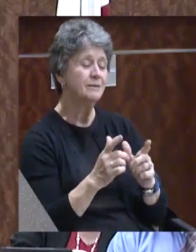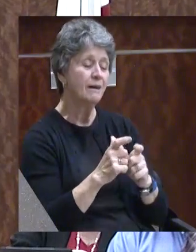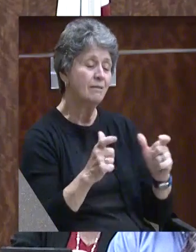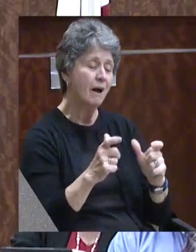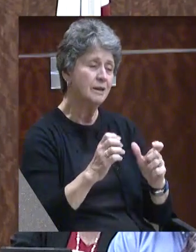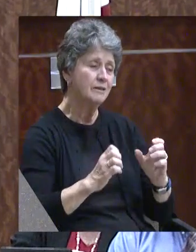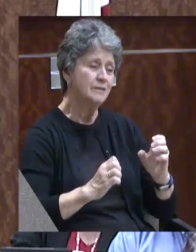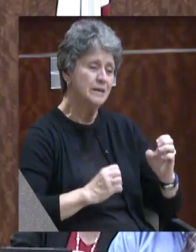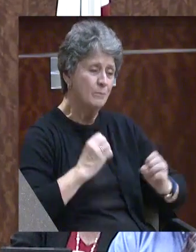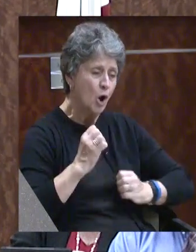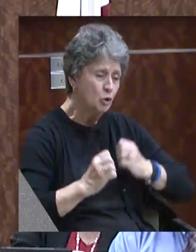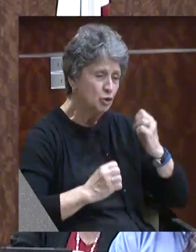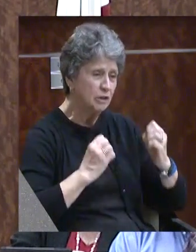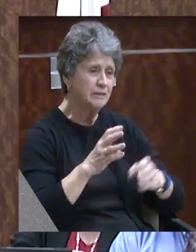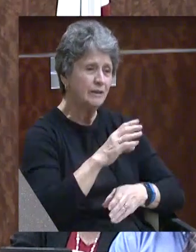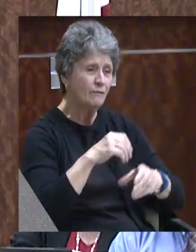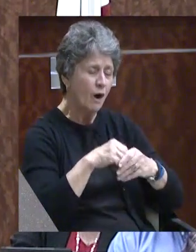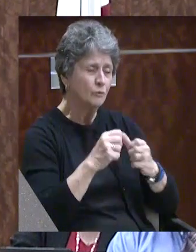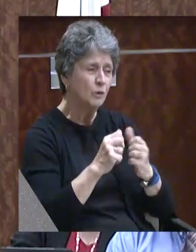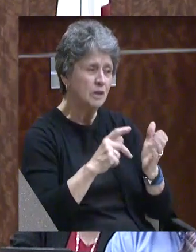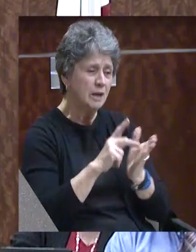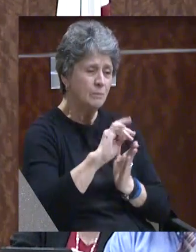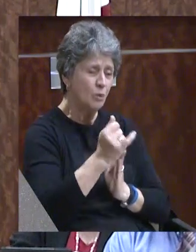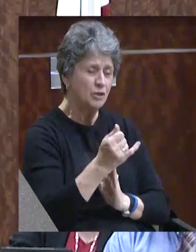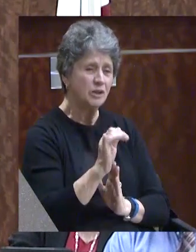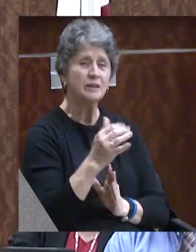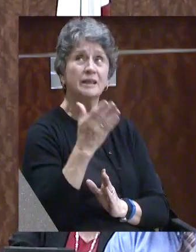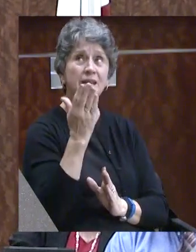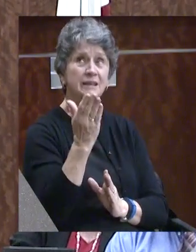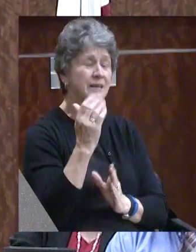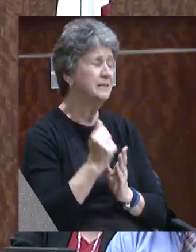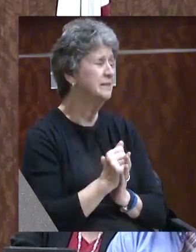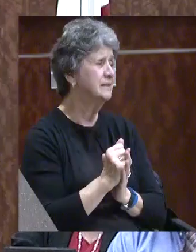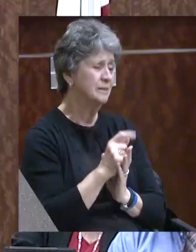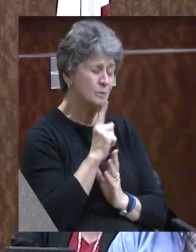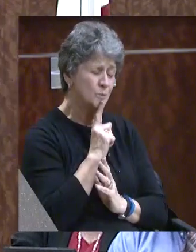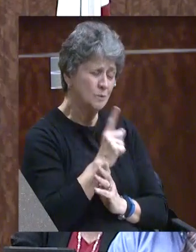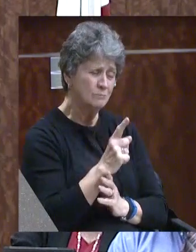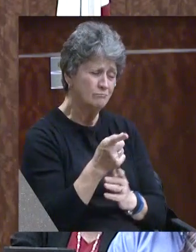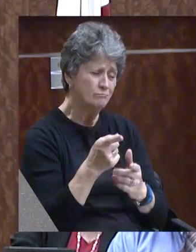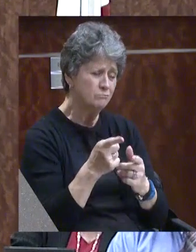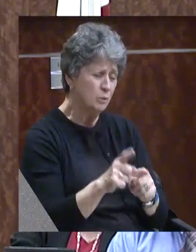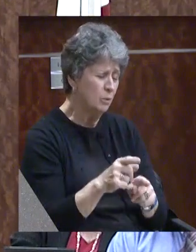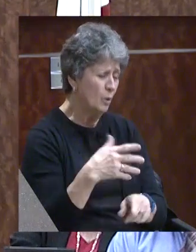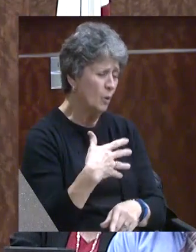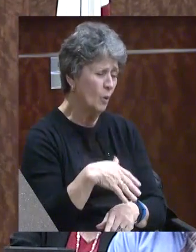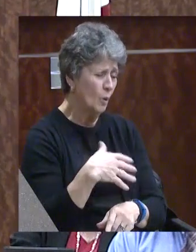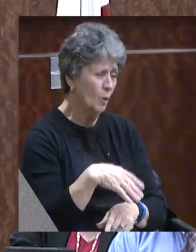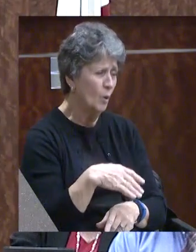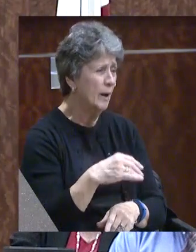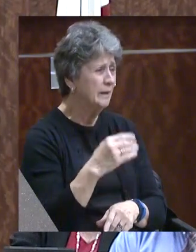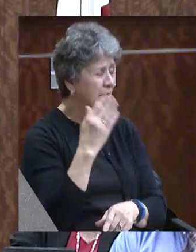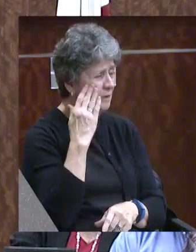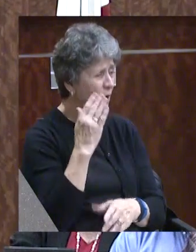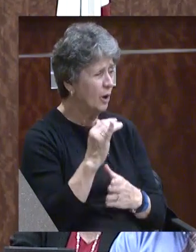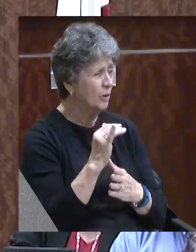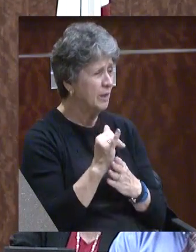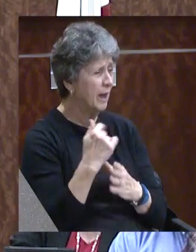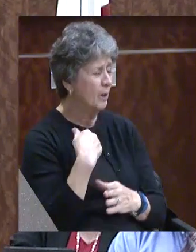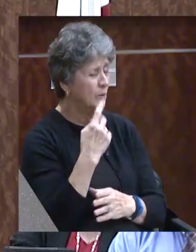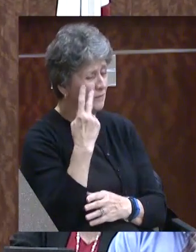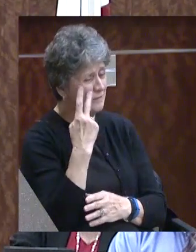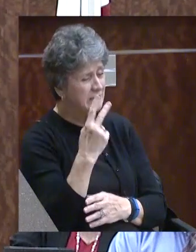emotions in a project like this, actually. It's quite an event, and I know the steel, we've seen it sitting in the showcase here